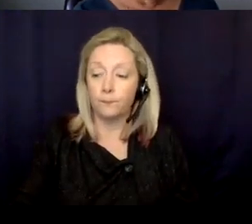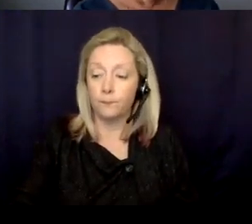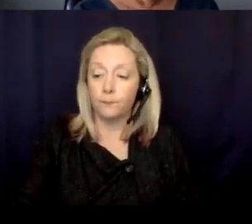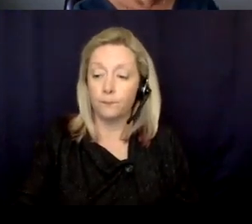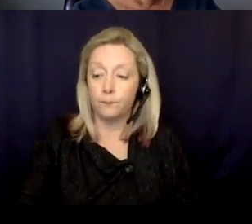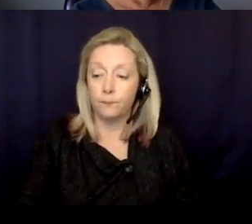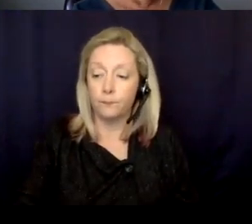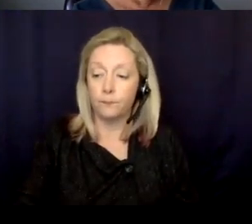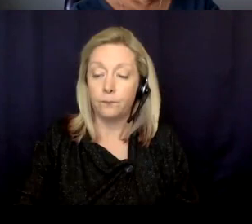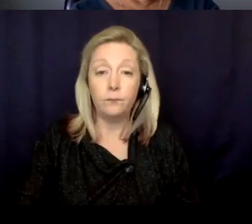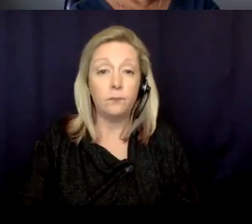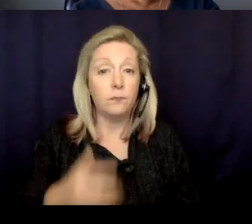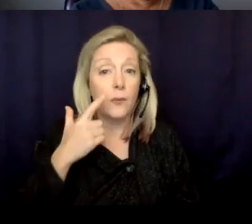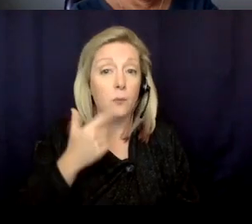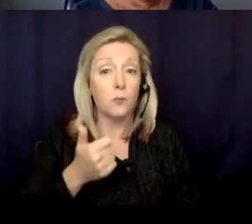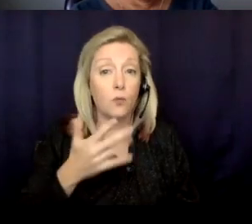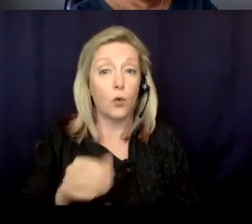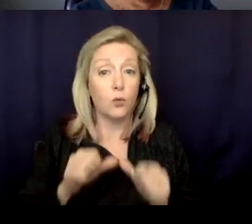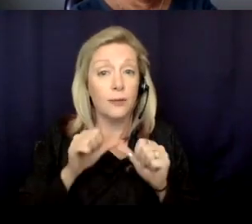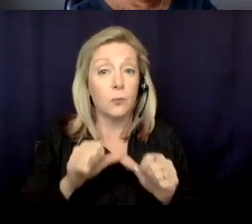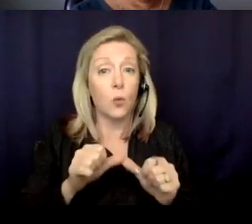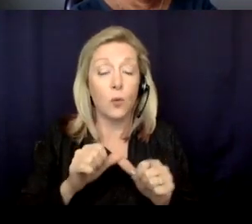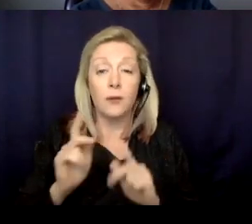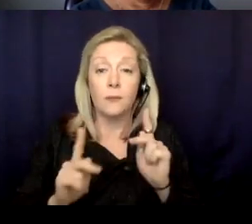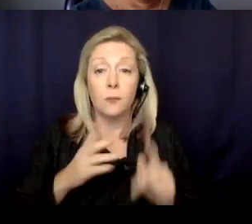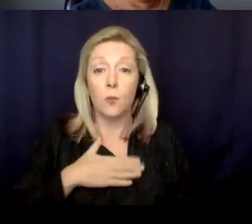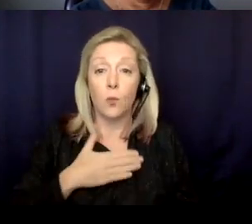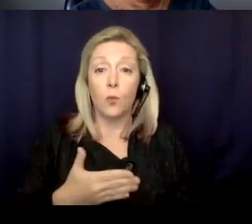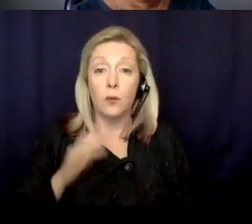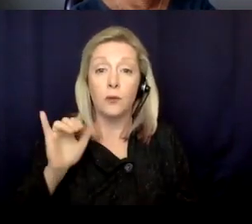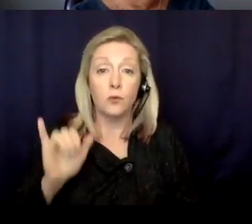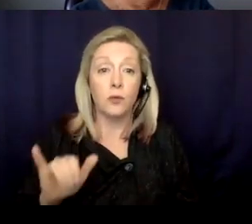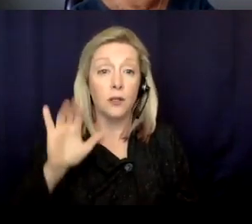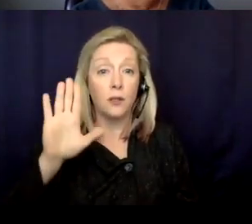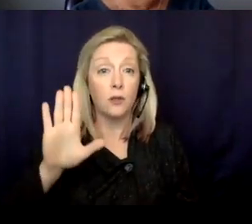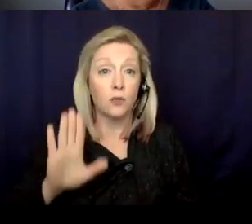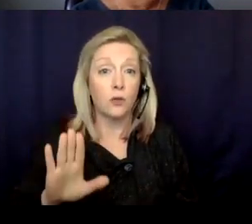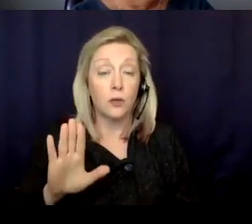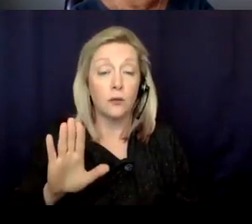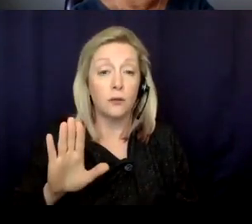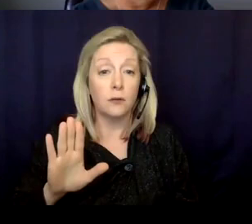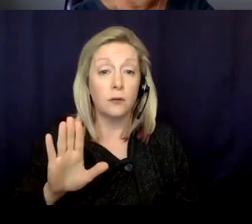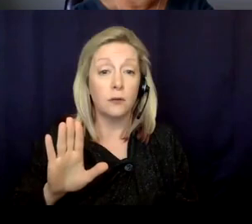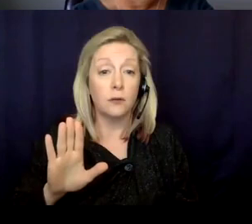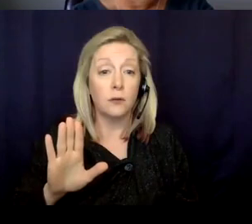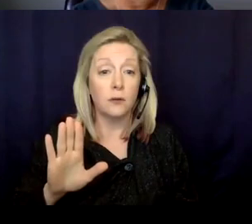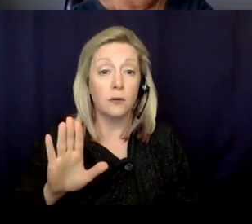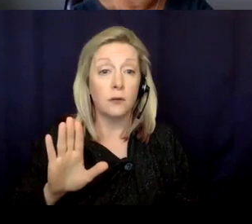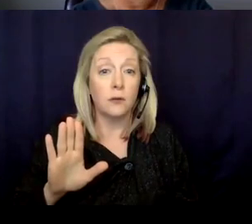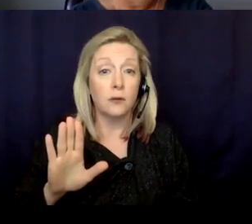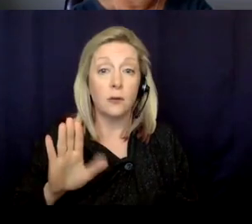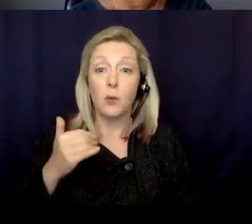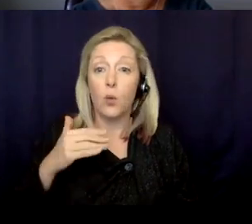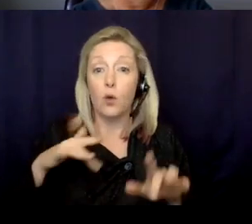Nancy, it's totally up to you. If you want to keep going, if people are willing to stay on, that's great. And regardless, we're